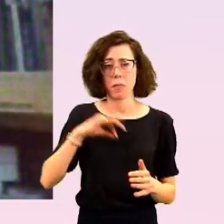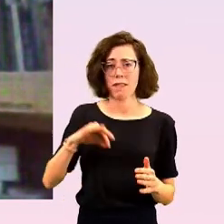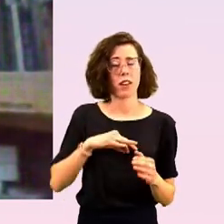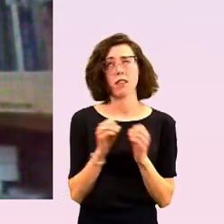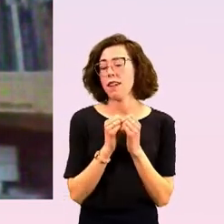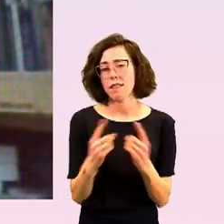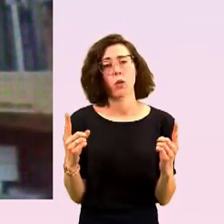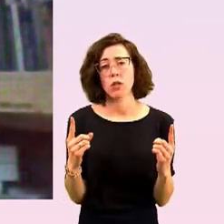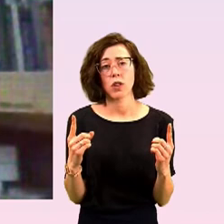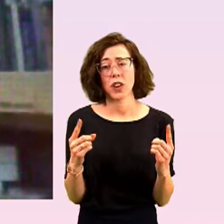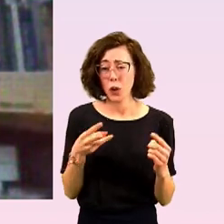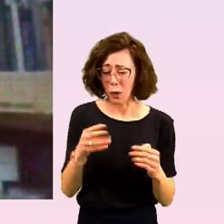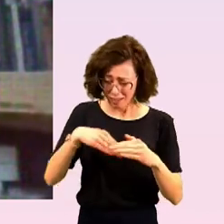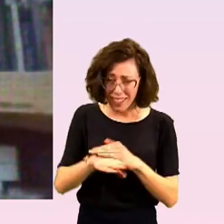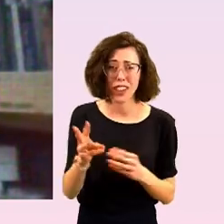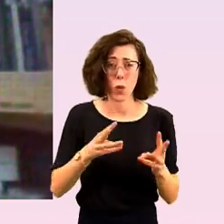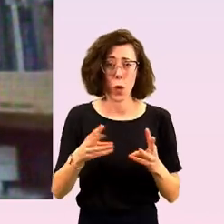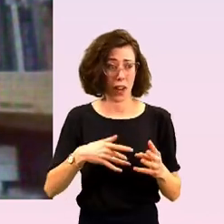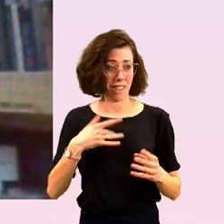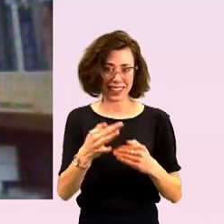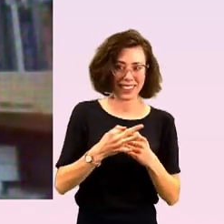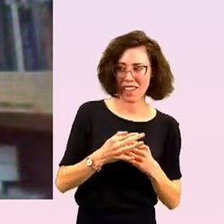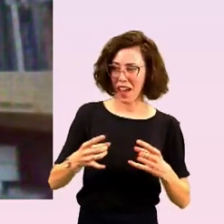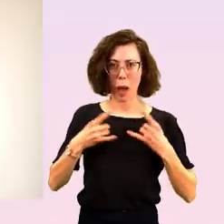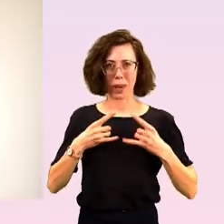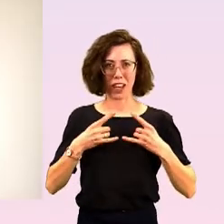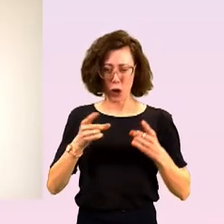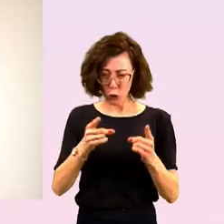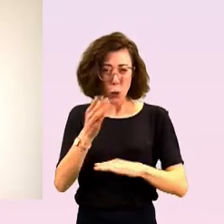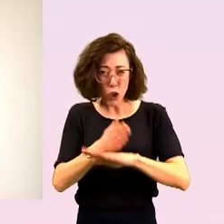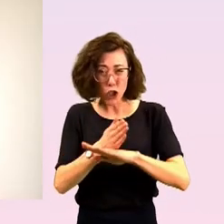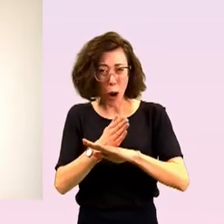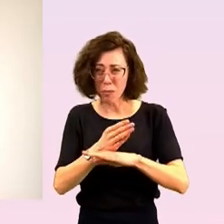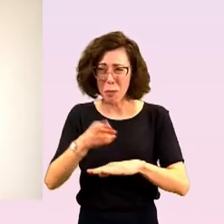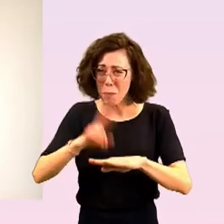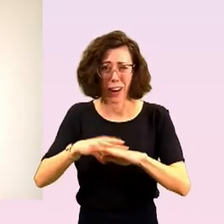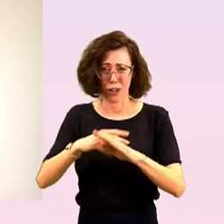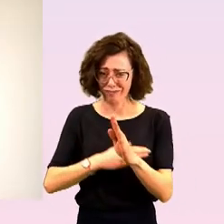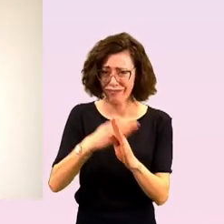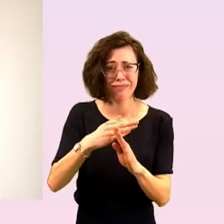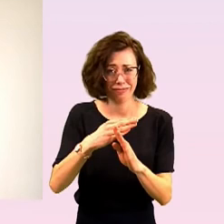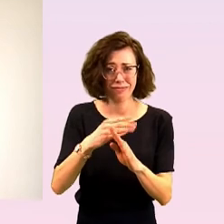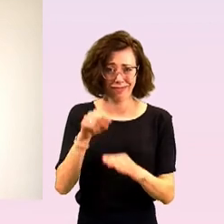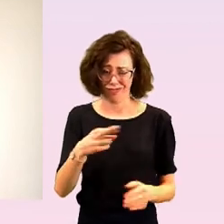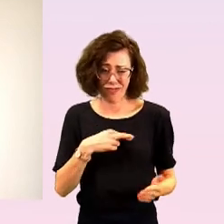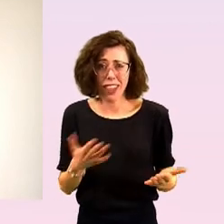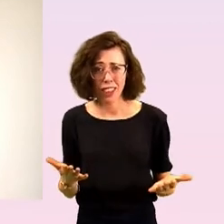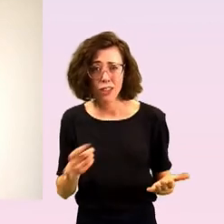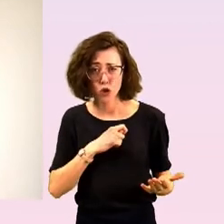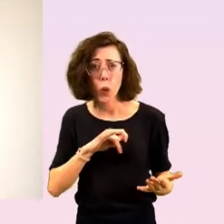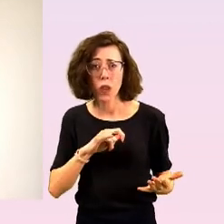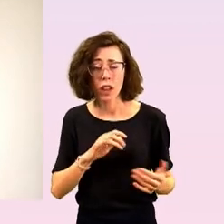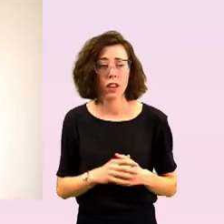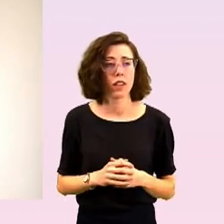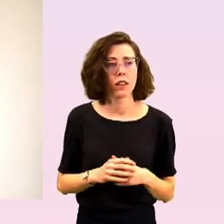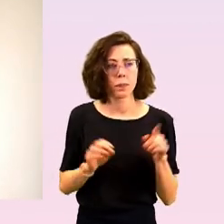if you feel happy and safe in work, you're going to perform better. That's the reality, you know. Absolutely. Yeah, and I think kind of some of the things that all of you were